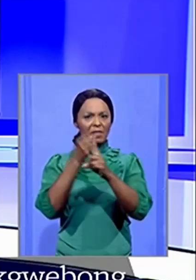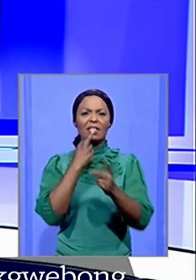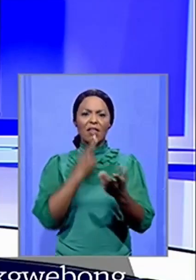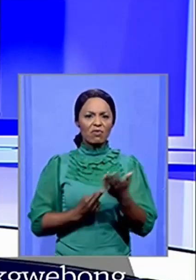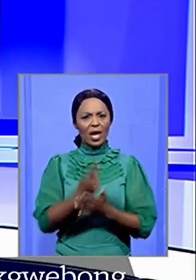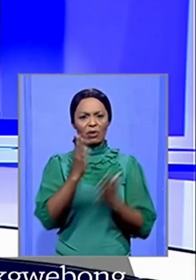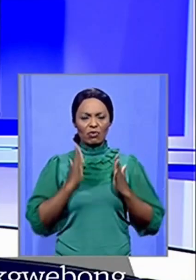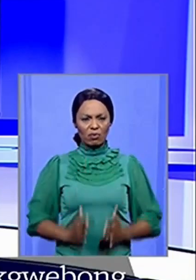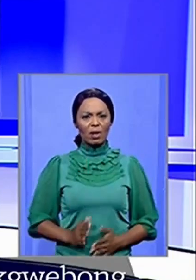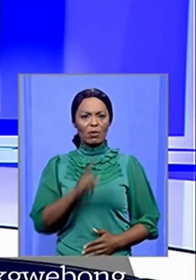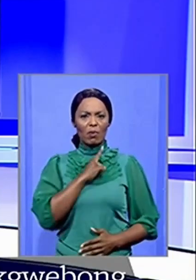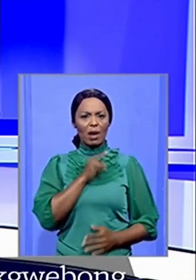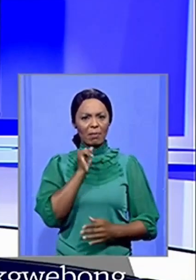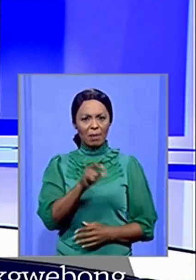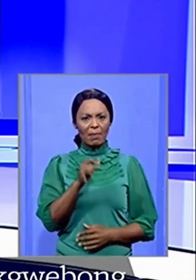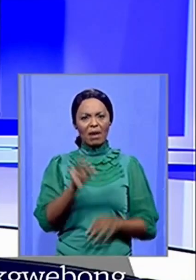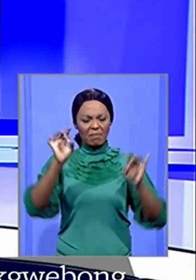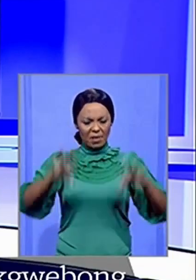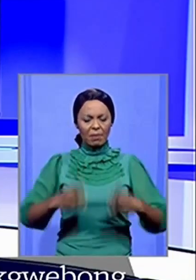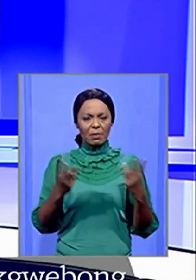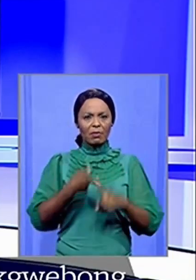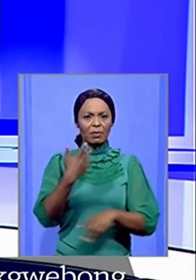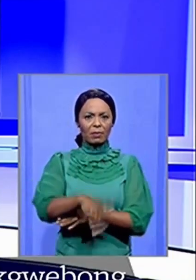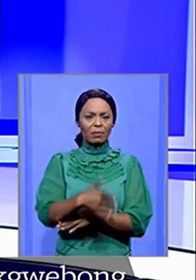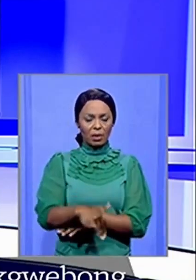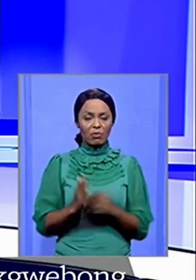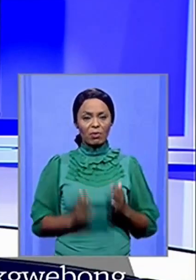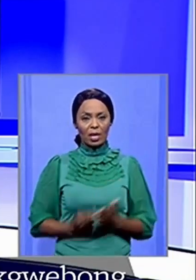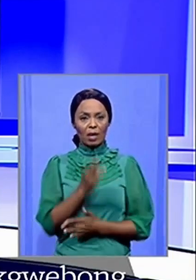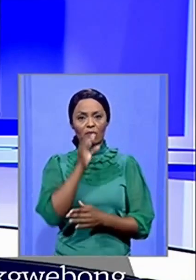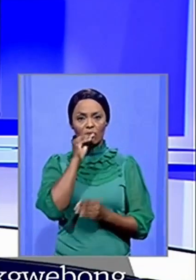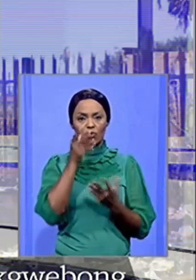botho ba rego ke dihlaselo tša lehloyo la batšwantle.